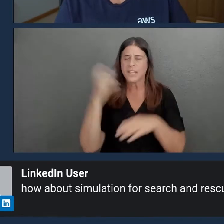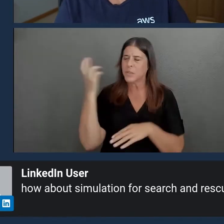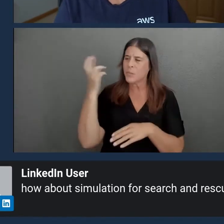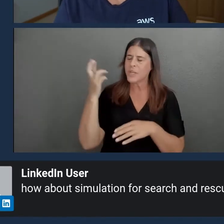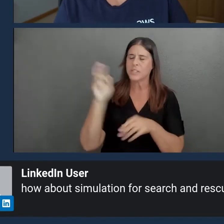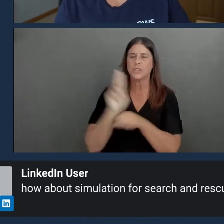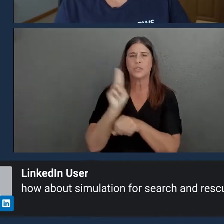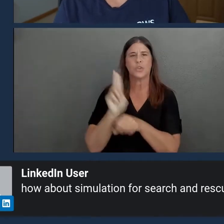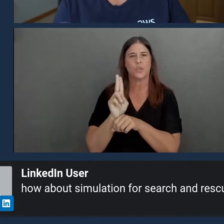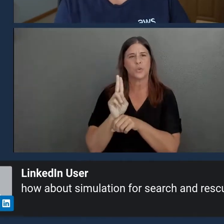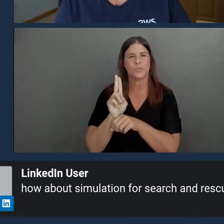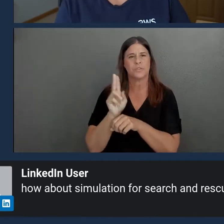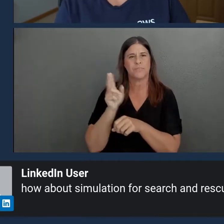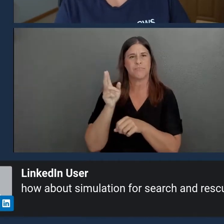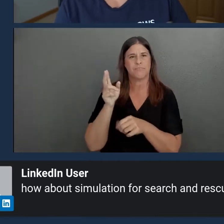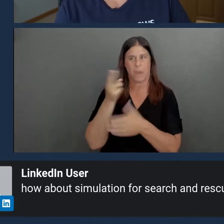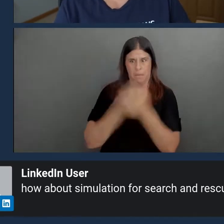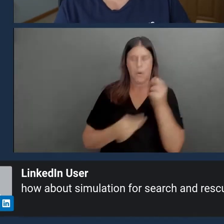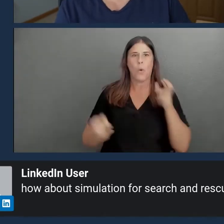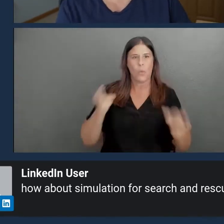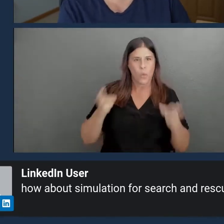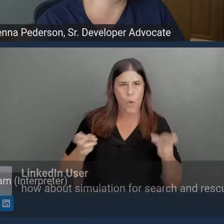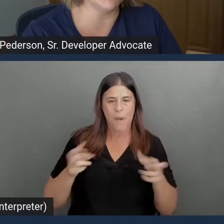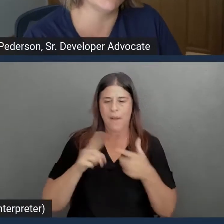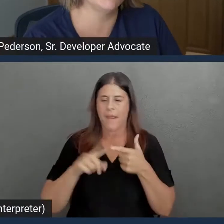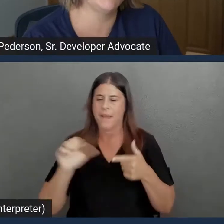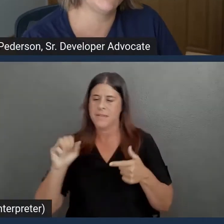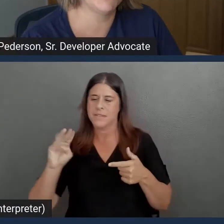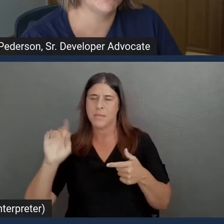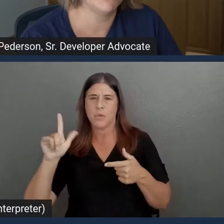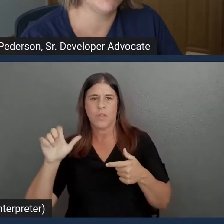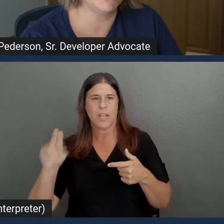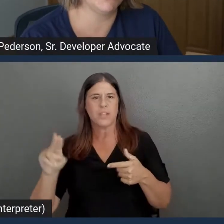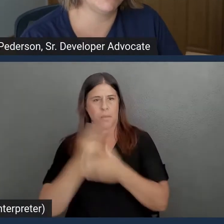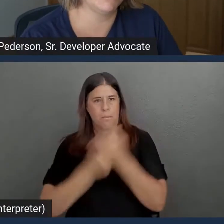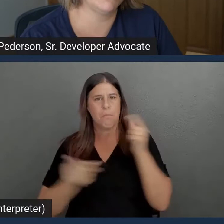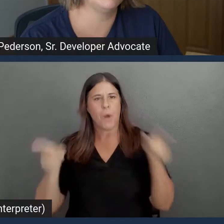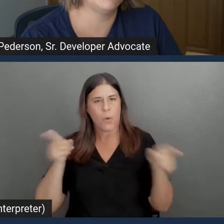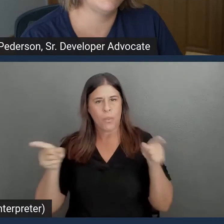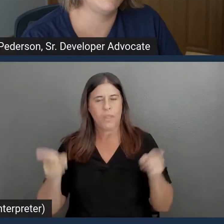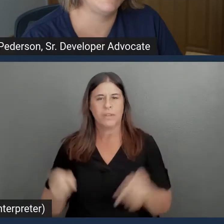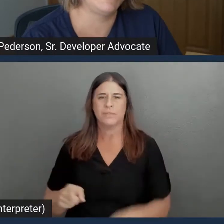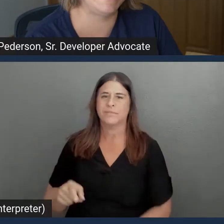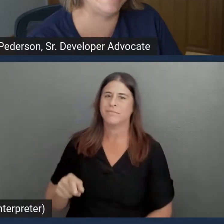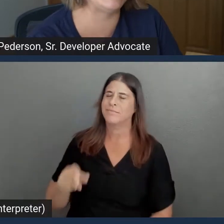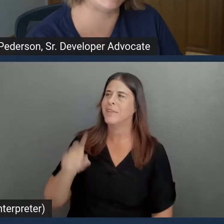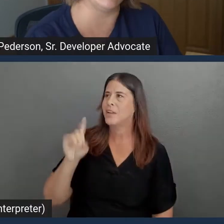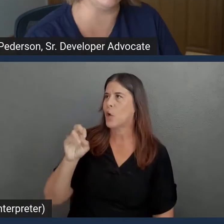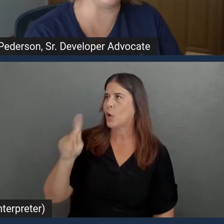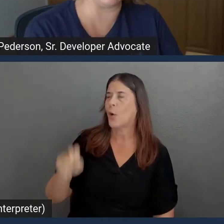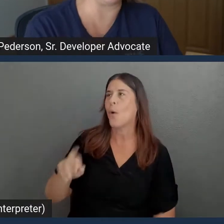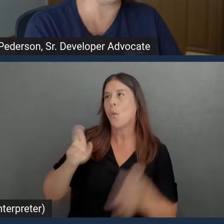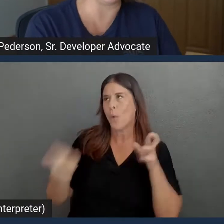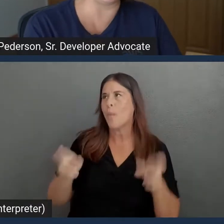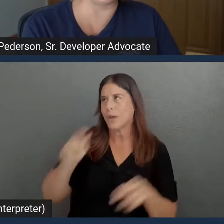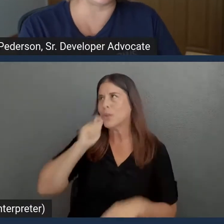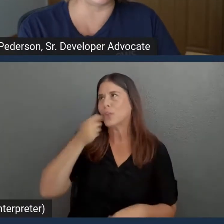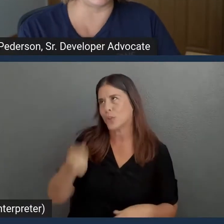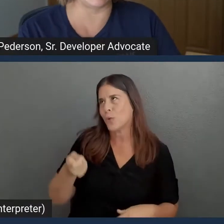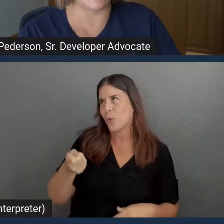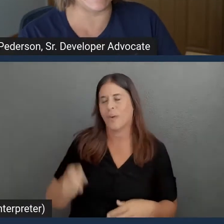using both robots and the simulation environments. And robots are just cool. Yes,